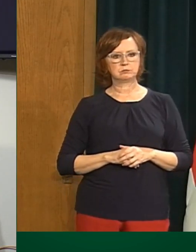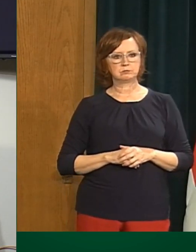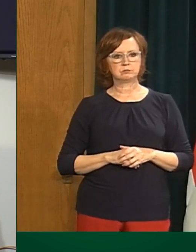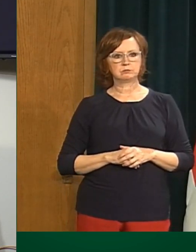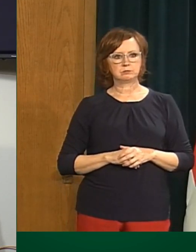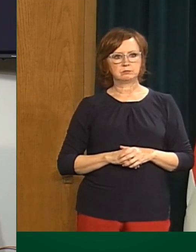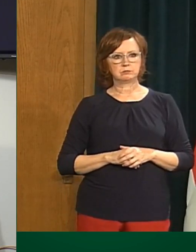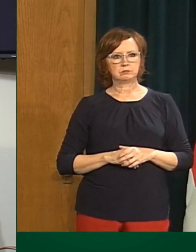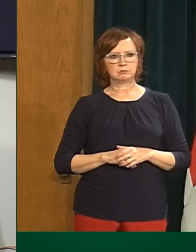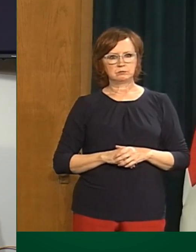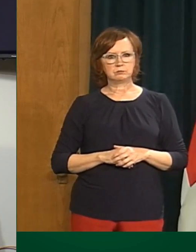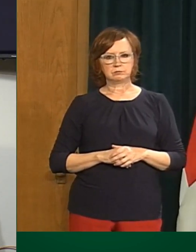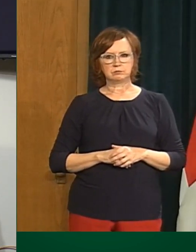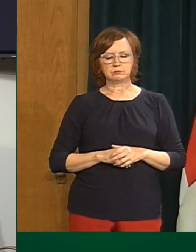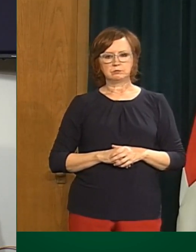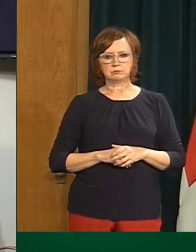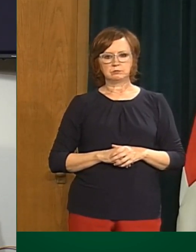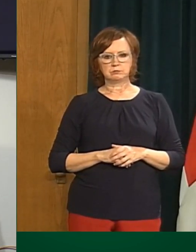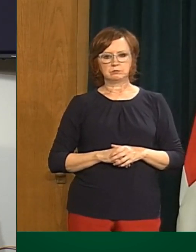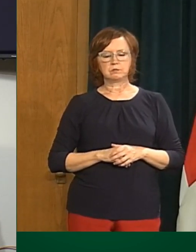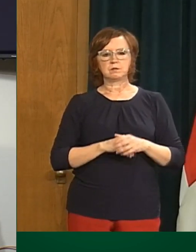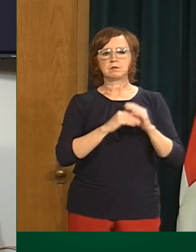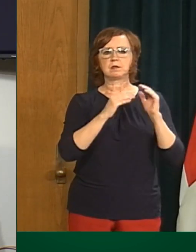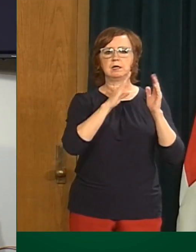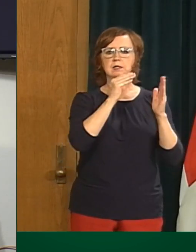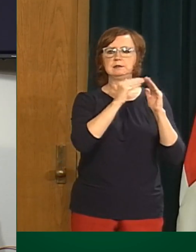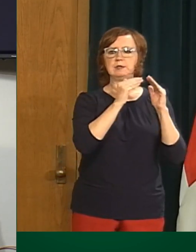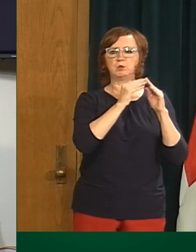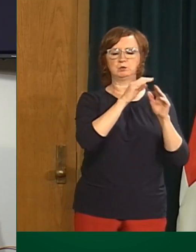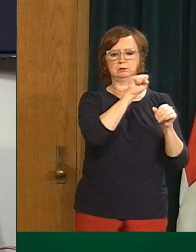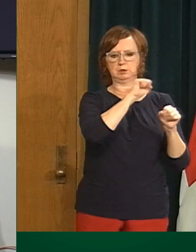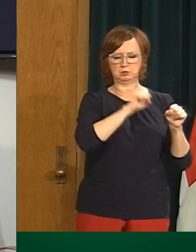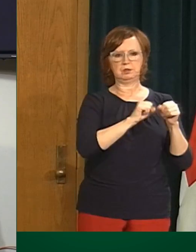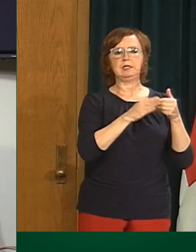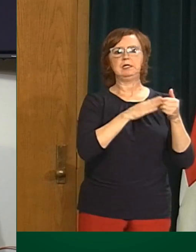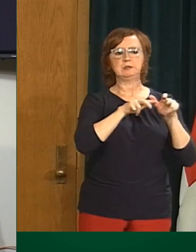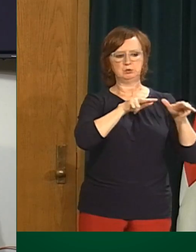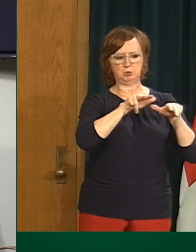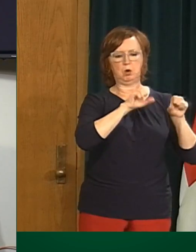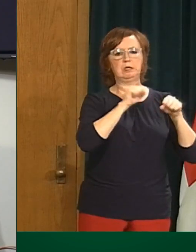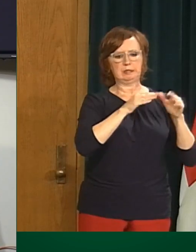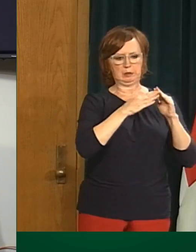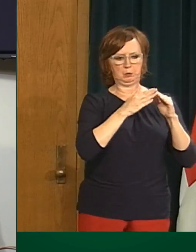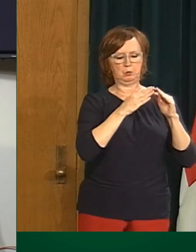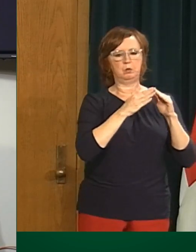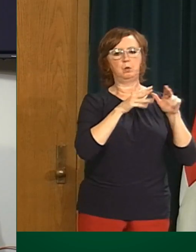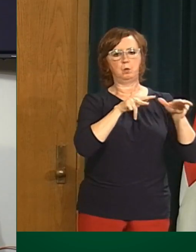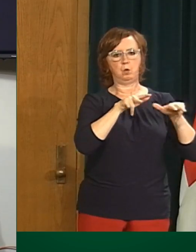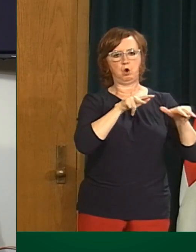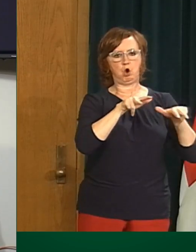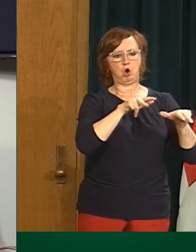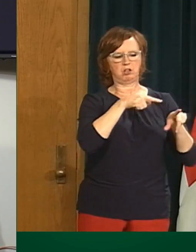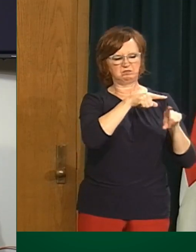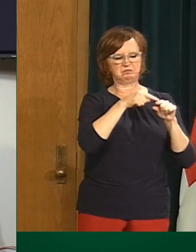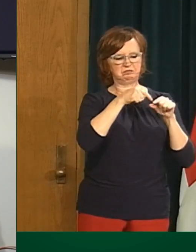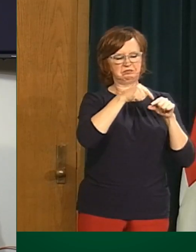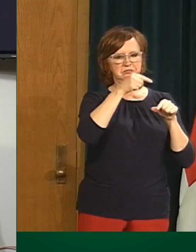of most blocks within our inner city core, and most individuals can access the site of